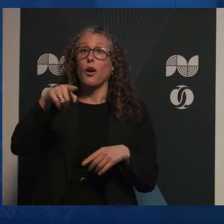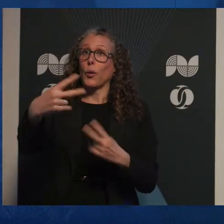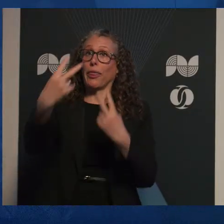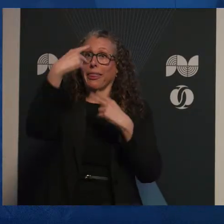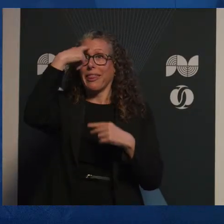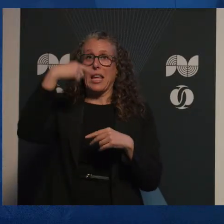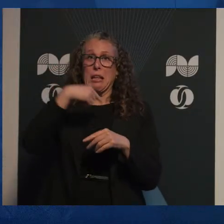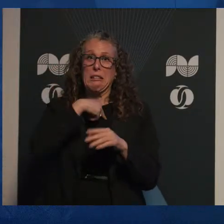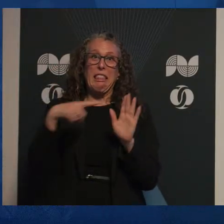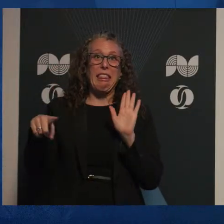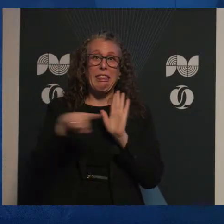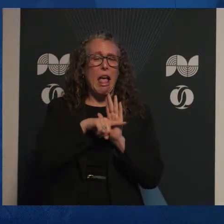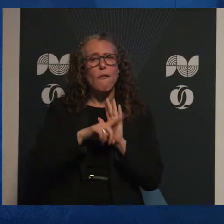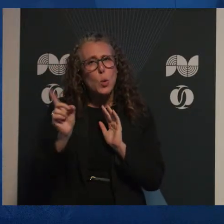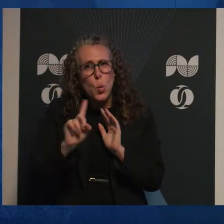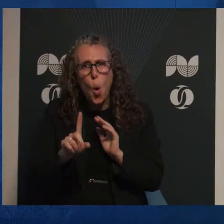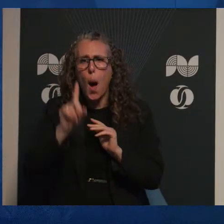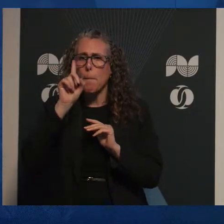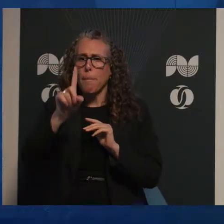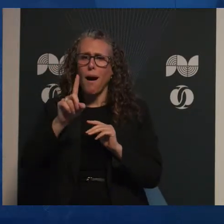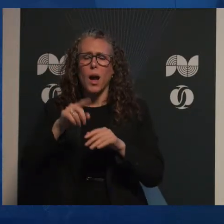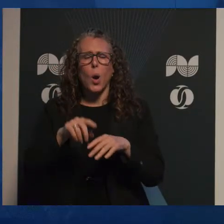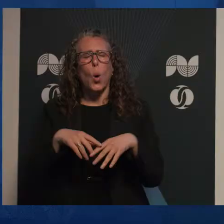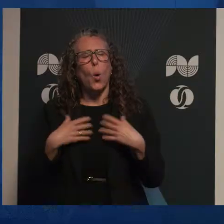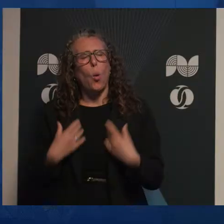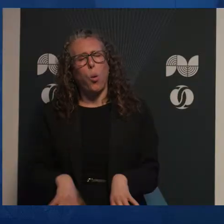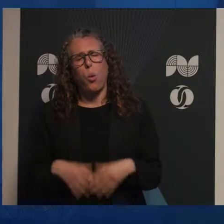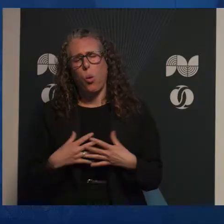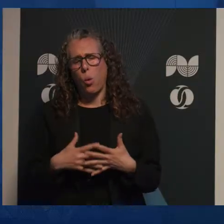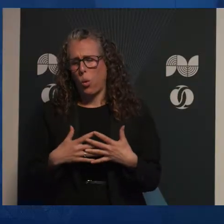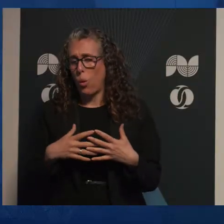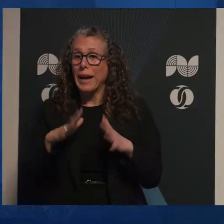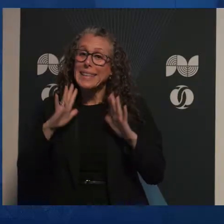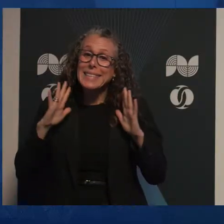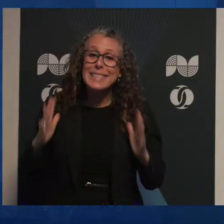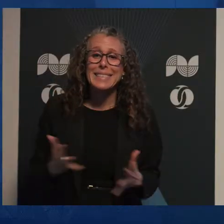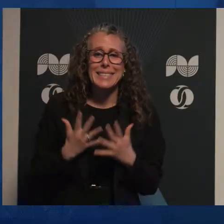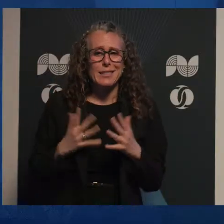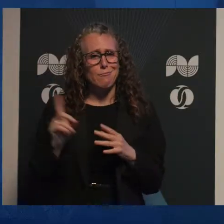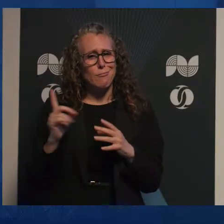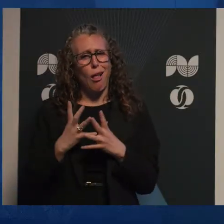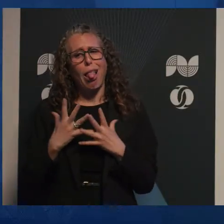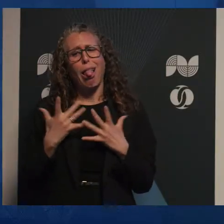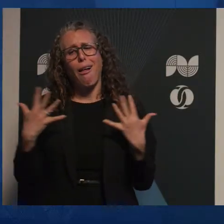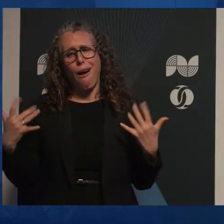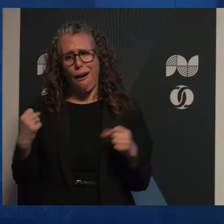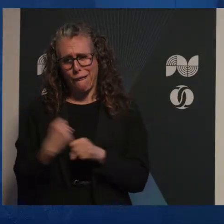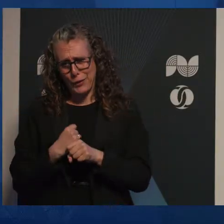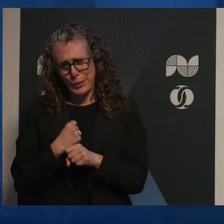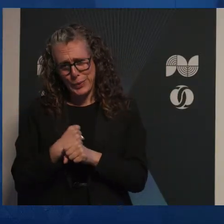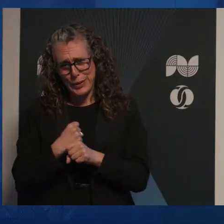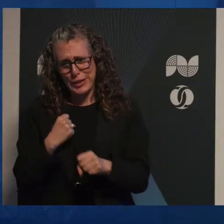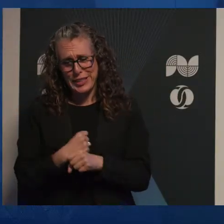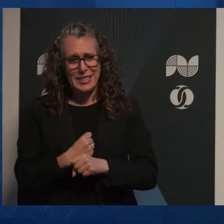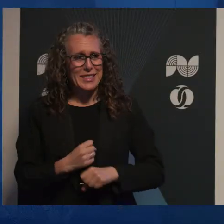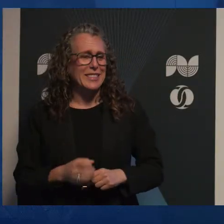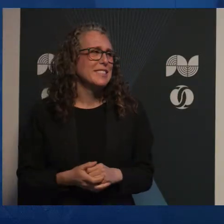there's a lot of work to do. Let's say it's always a work in progress. We can squeeze in one more question, I think. Here, again, front